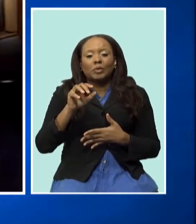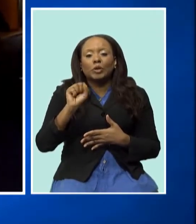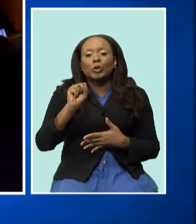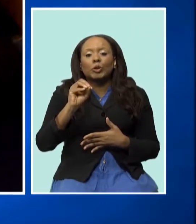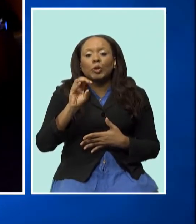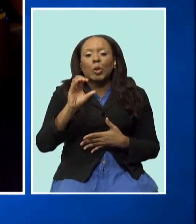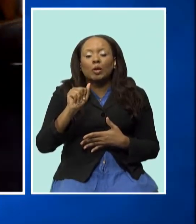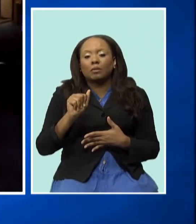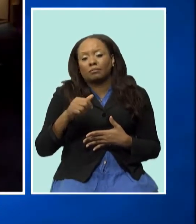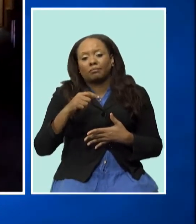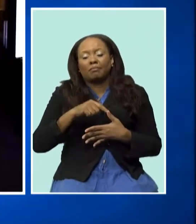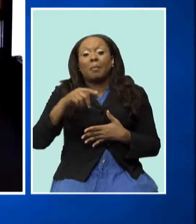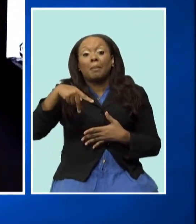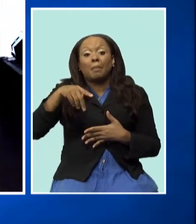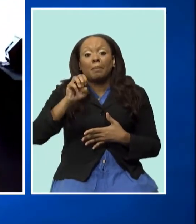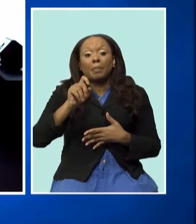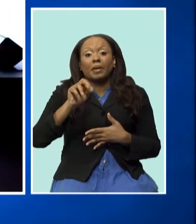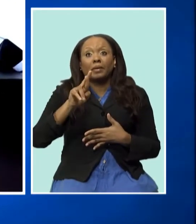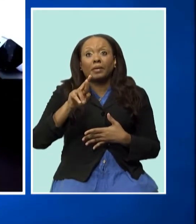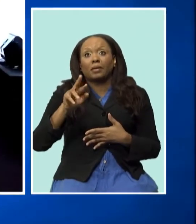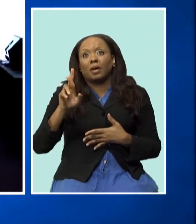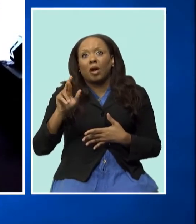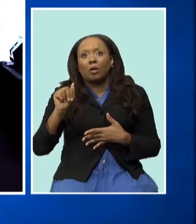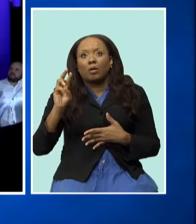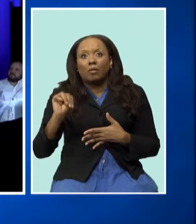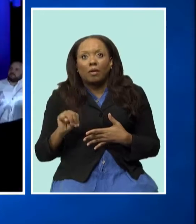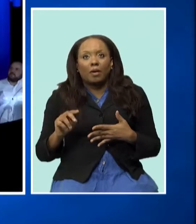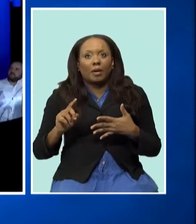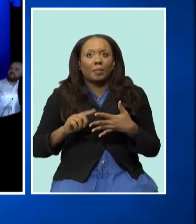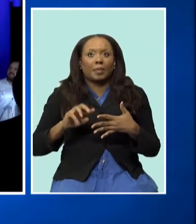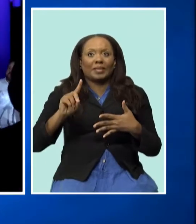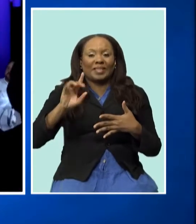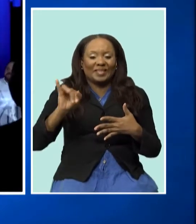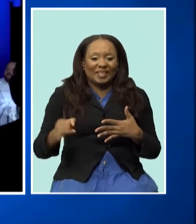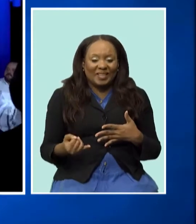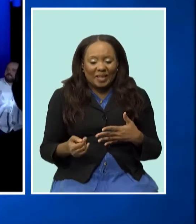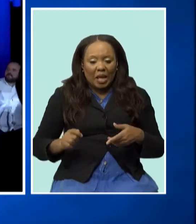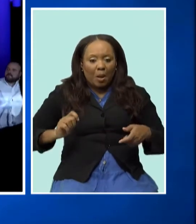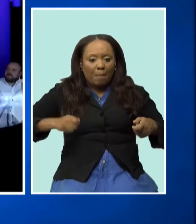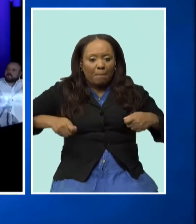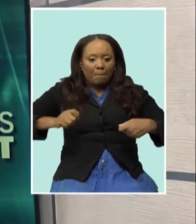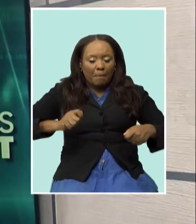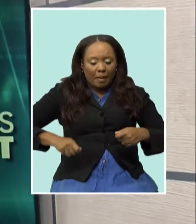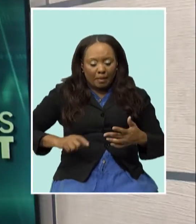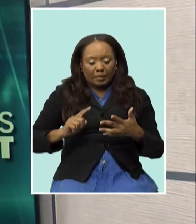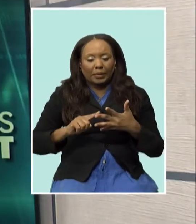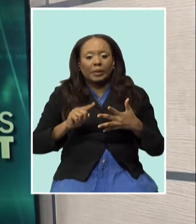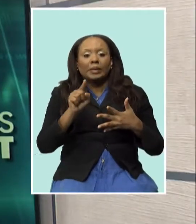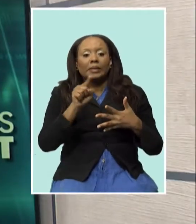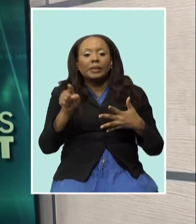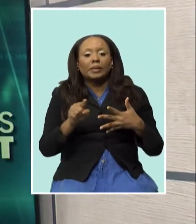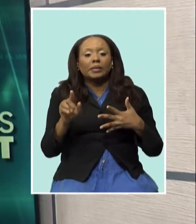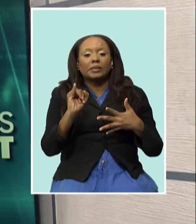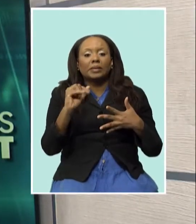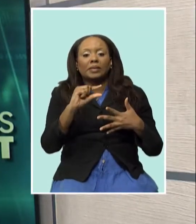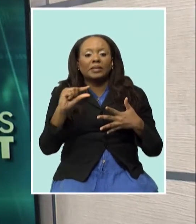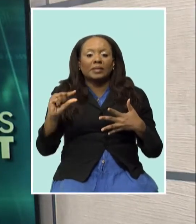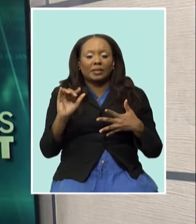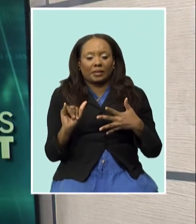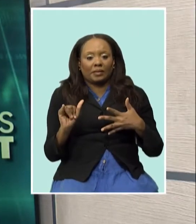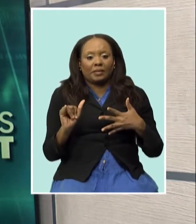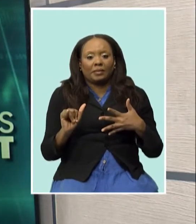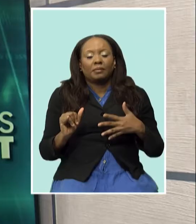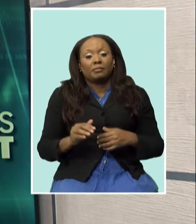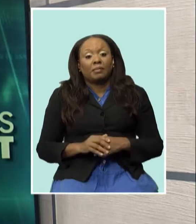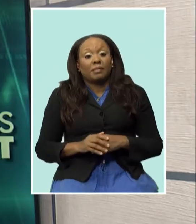DJ AON Skilts, and steel panist Ziggy Walker. The tourism minister